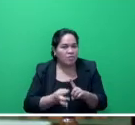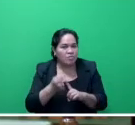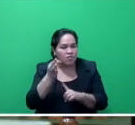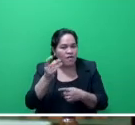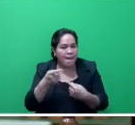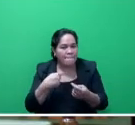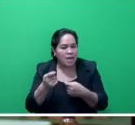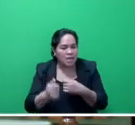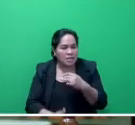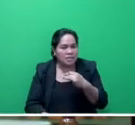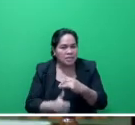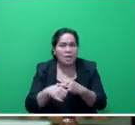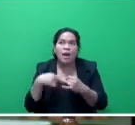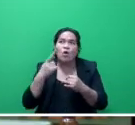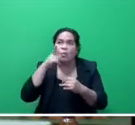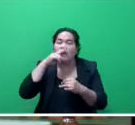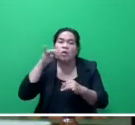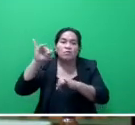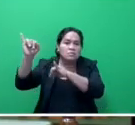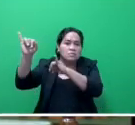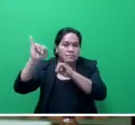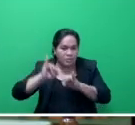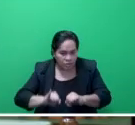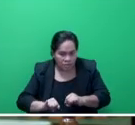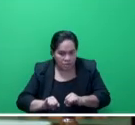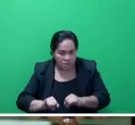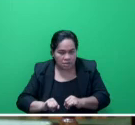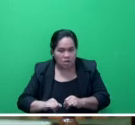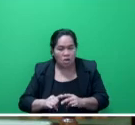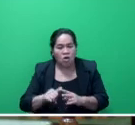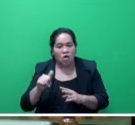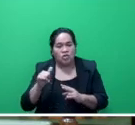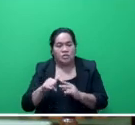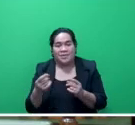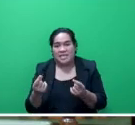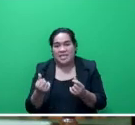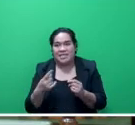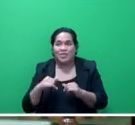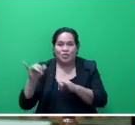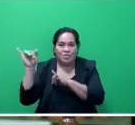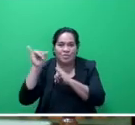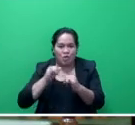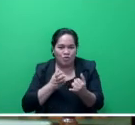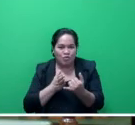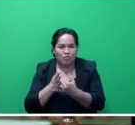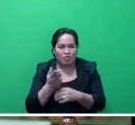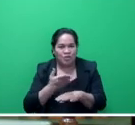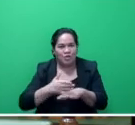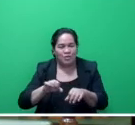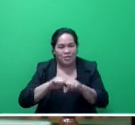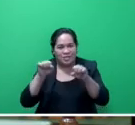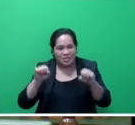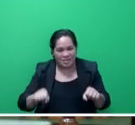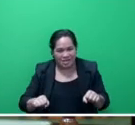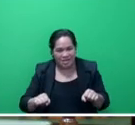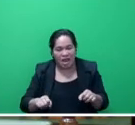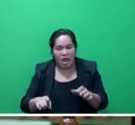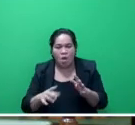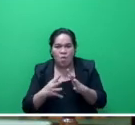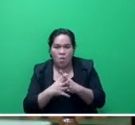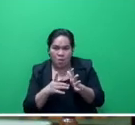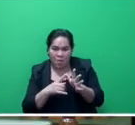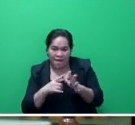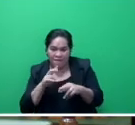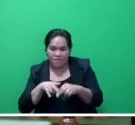access by the importer. New products from existing pathways will be easier to import through the introduction of RAP. Furthermore, RAP will